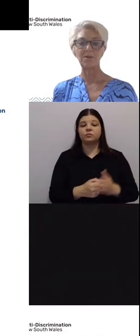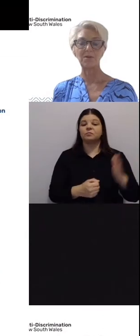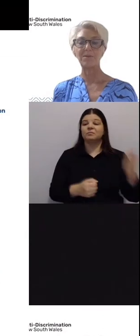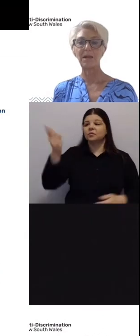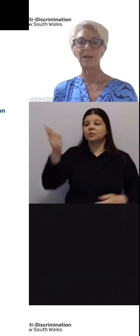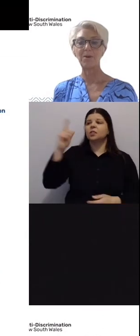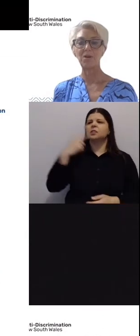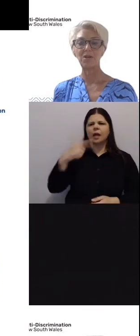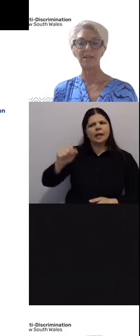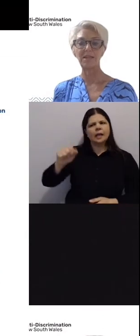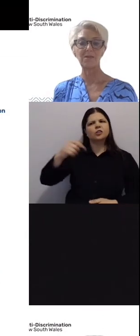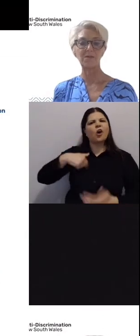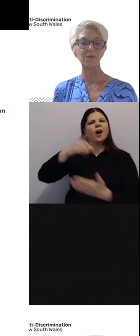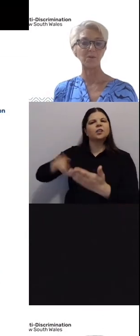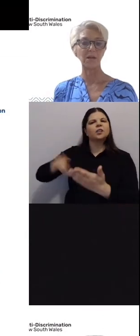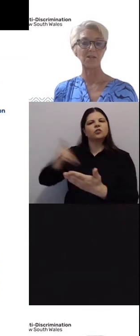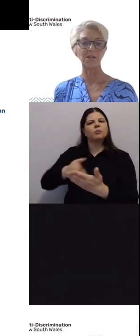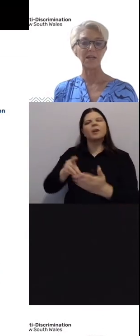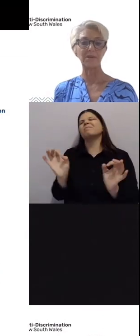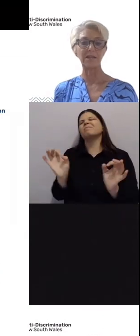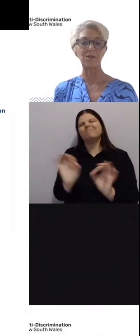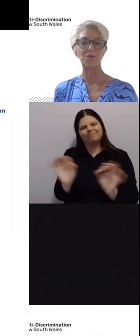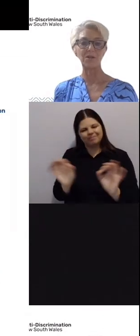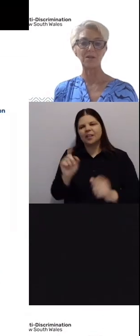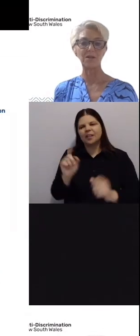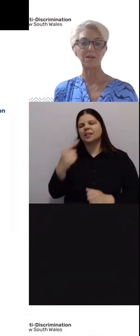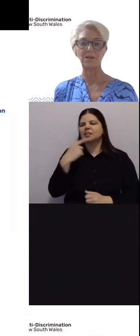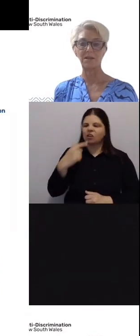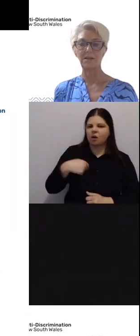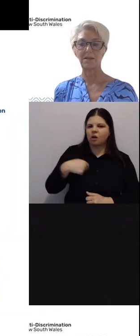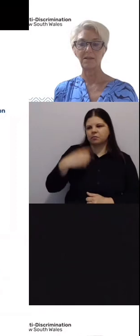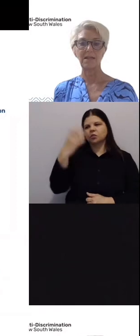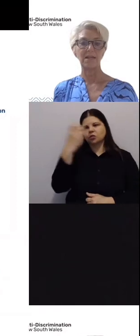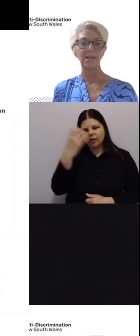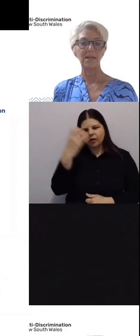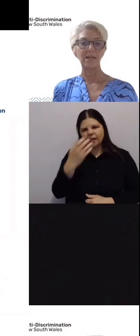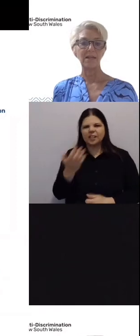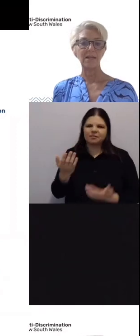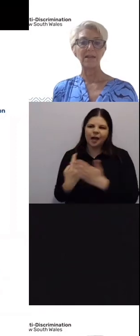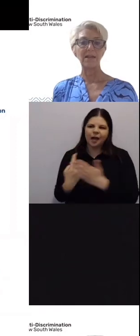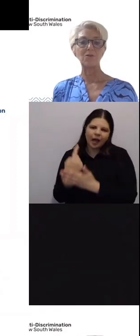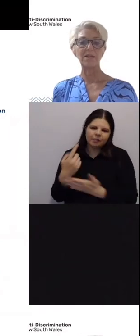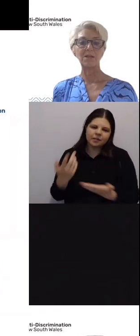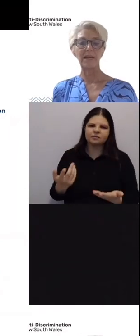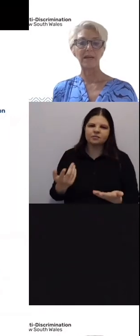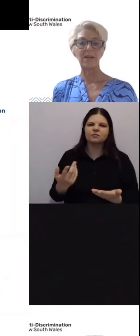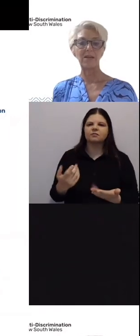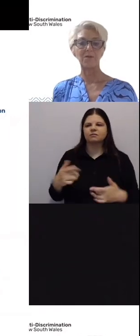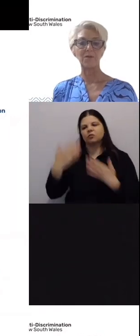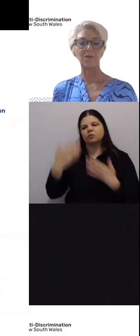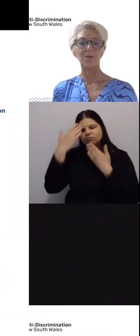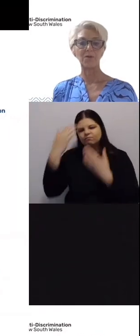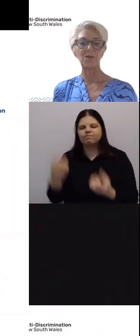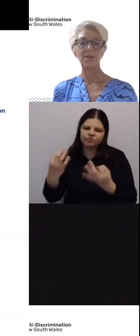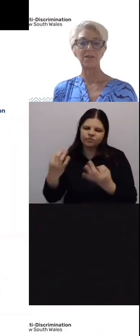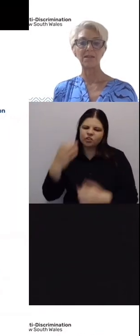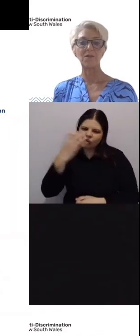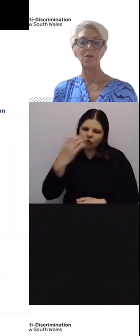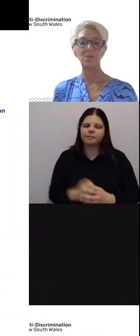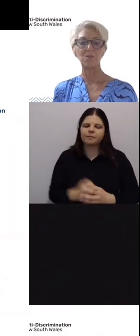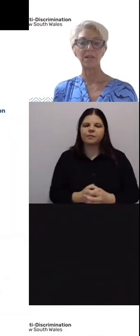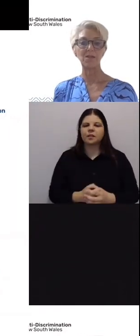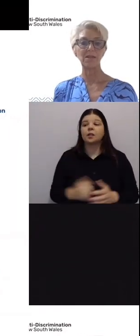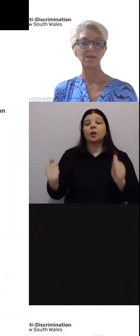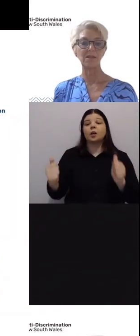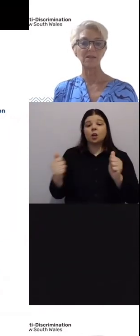her, but apologised for the way she had been treated. They agreed to pay $4,000